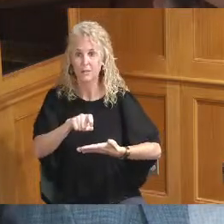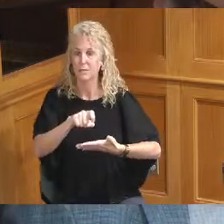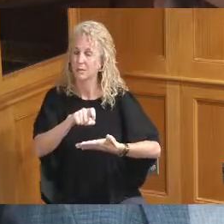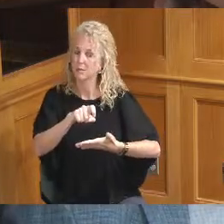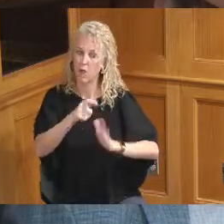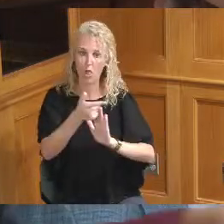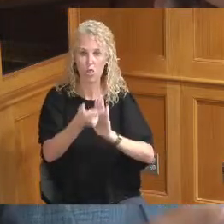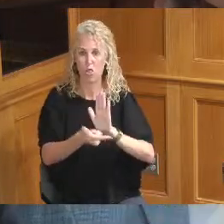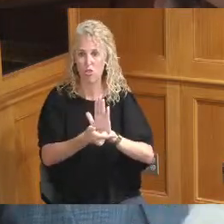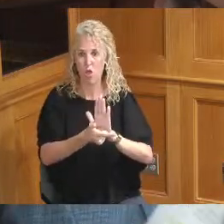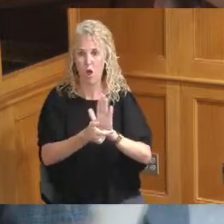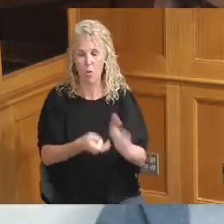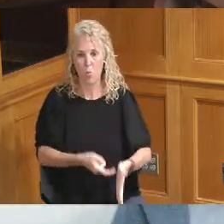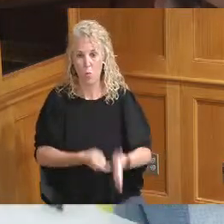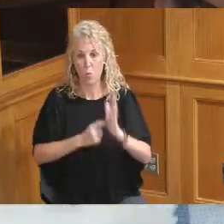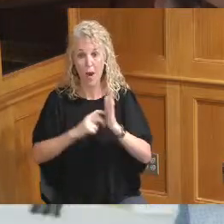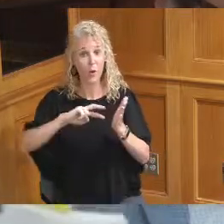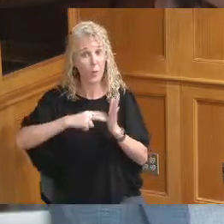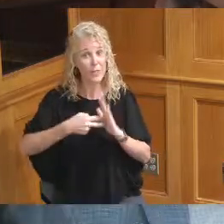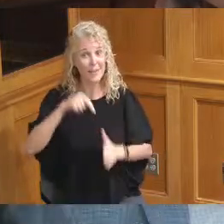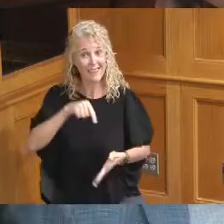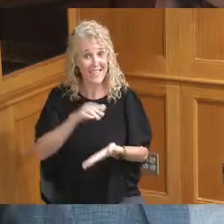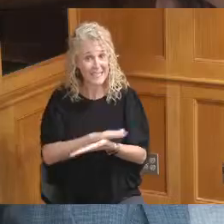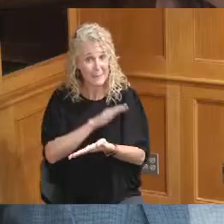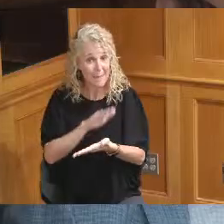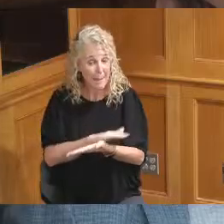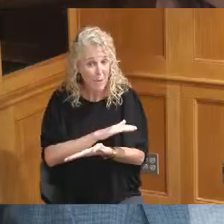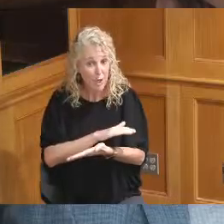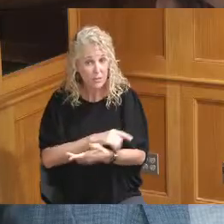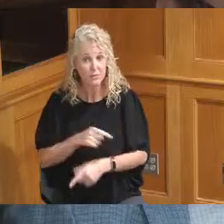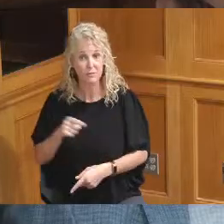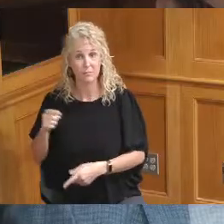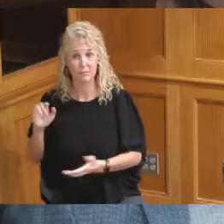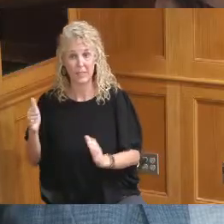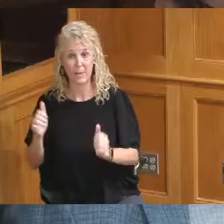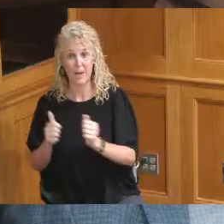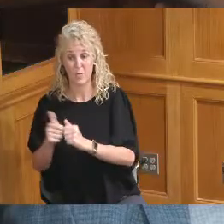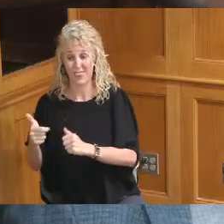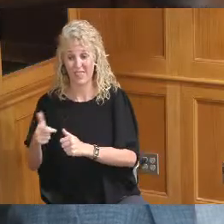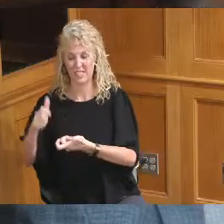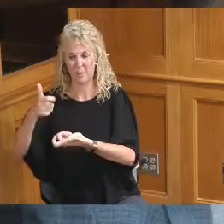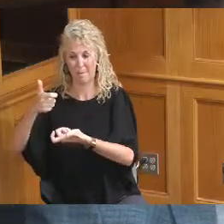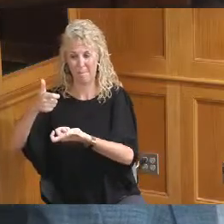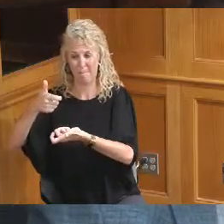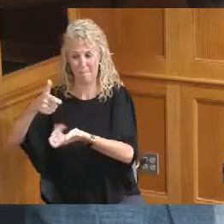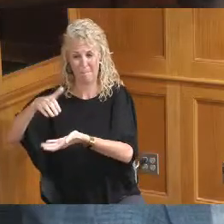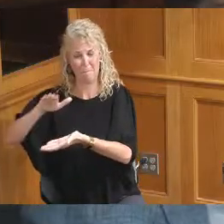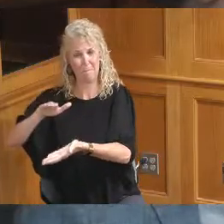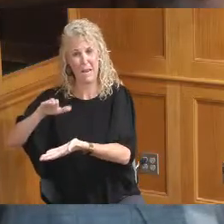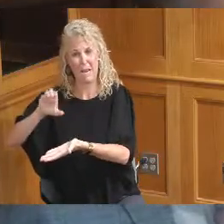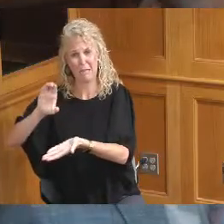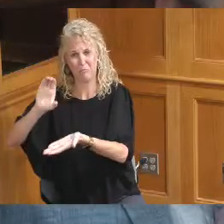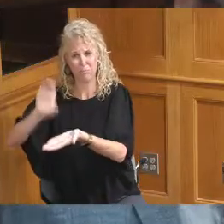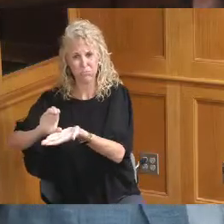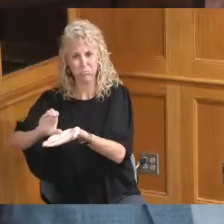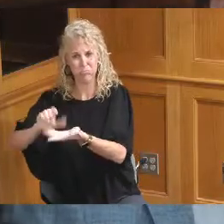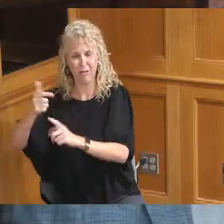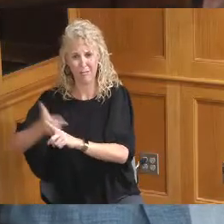and legal. Meaning, this lease in here got a lot of whereases, got a lot of